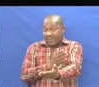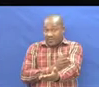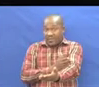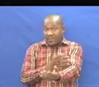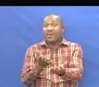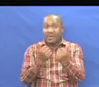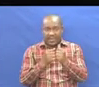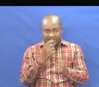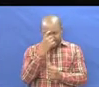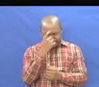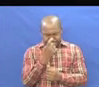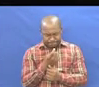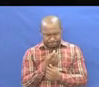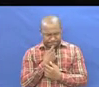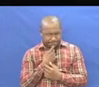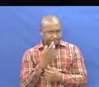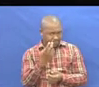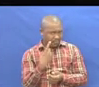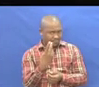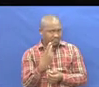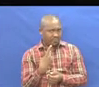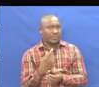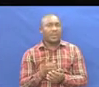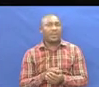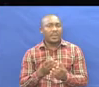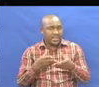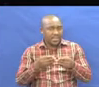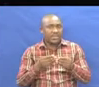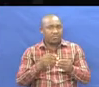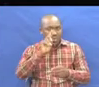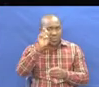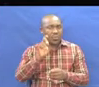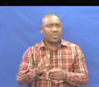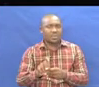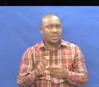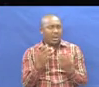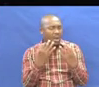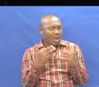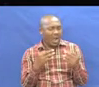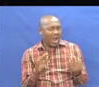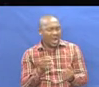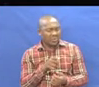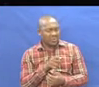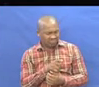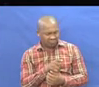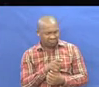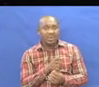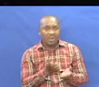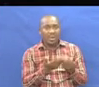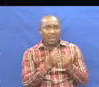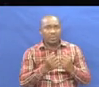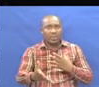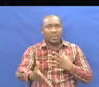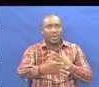laboratory, let us ask ourselves a simple question. How does it